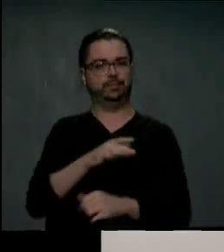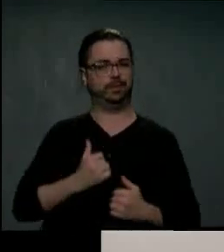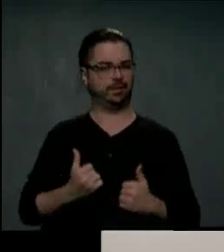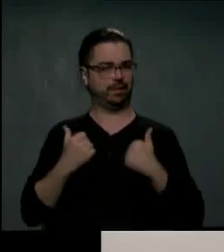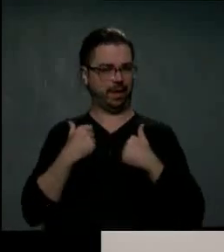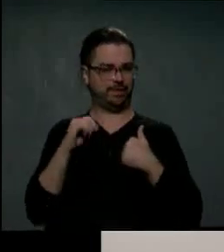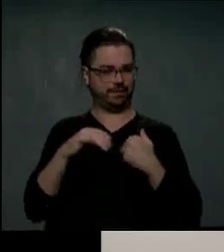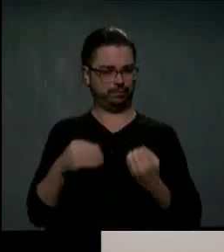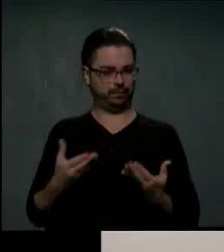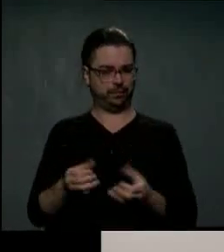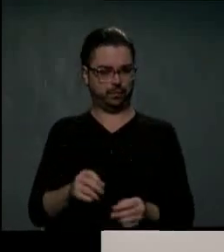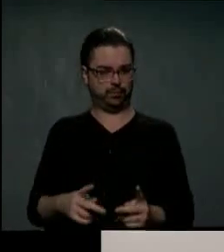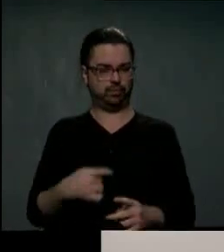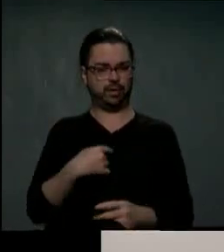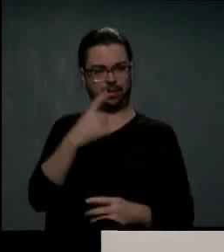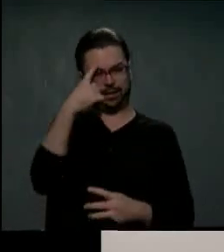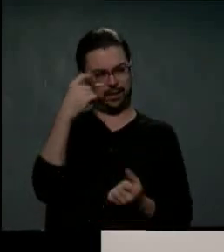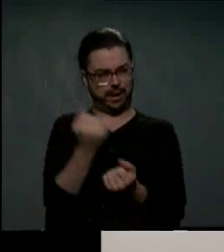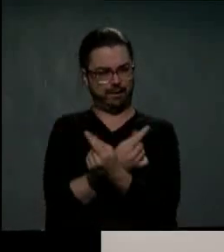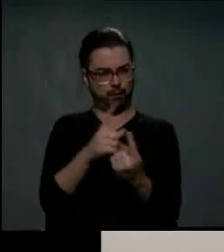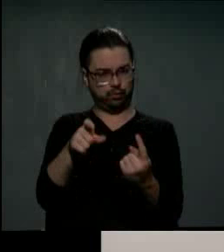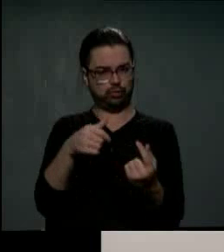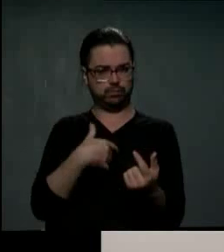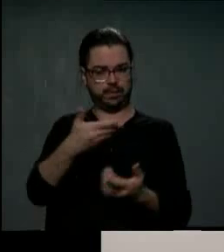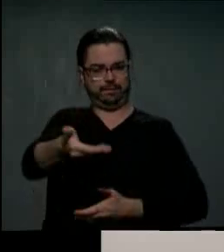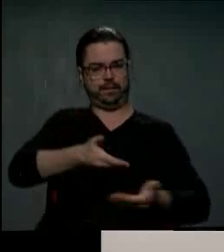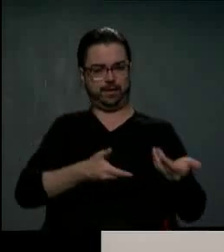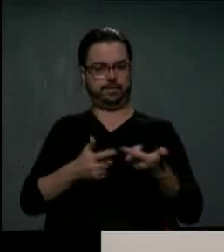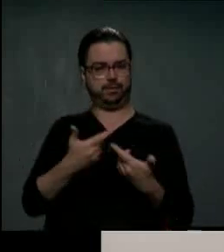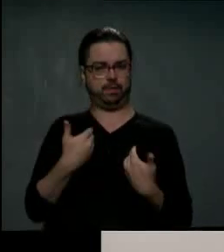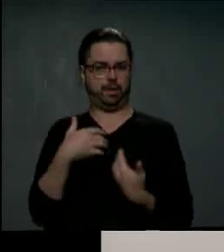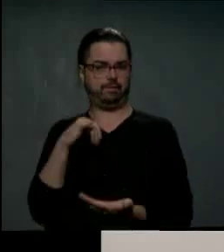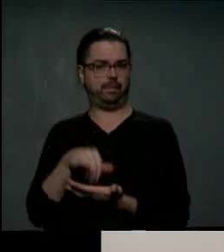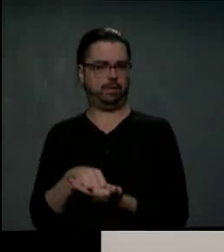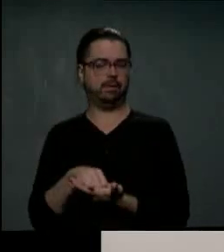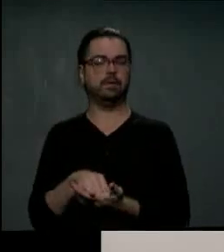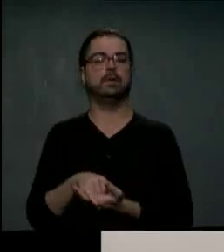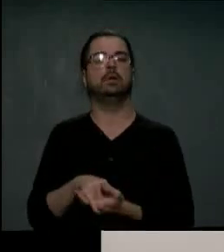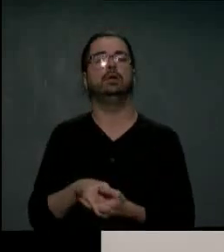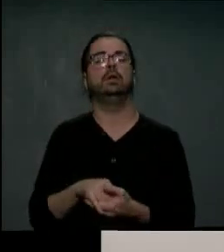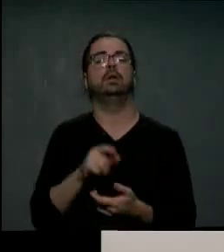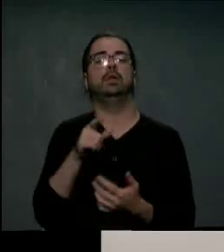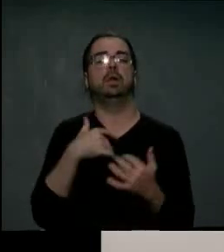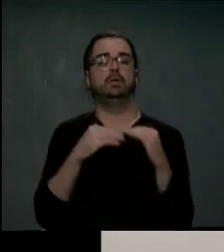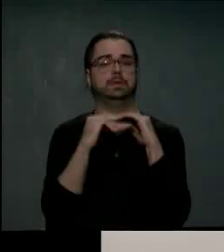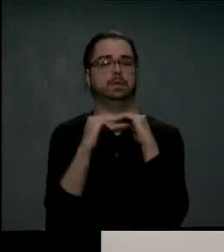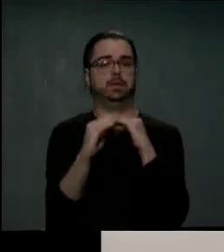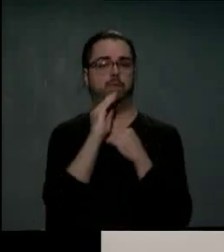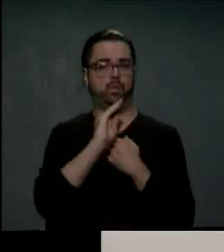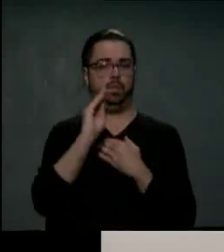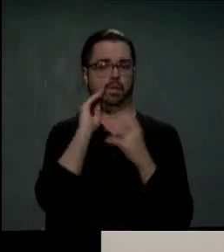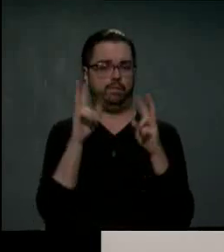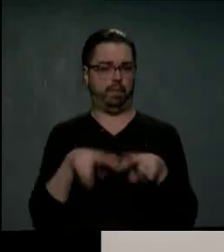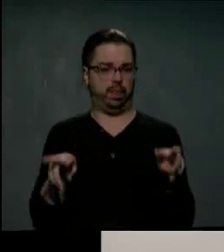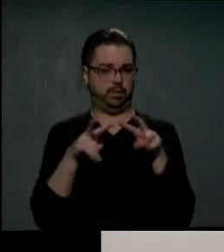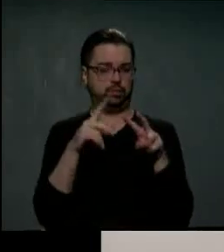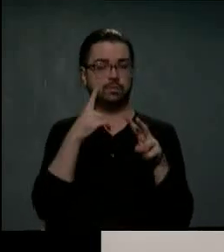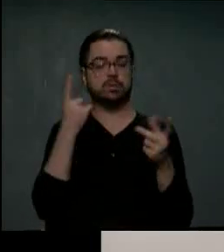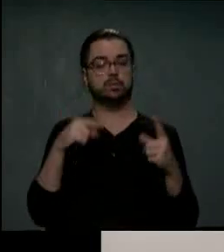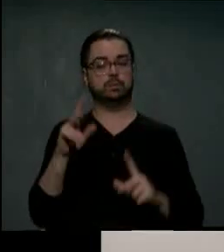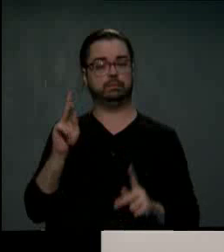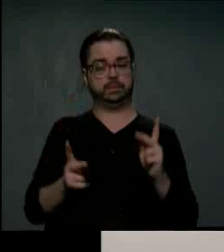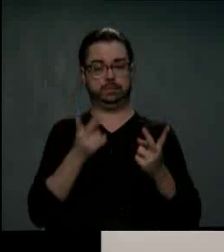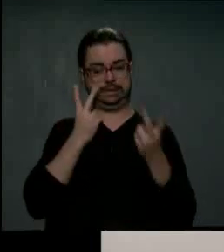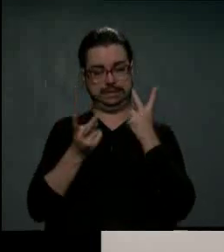believe that we should invite everybody to have. And then they have stable home values, because when people see